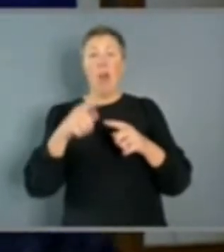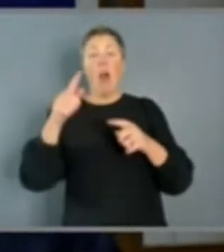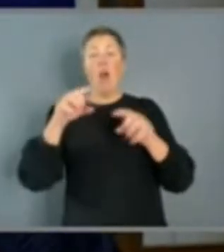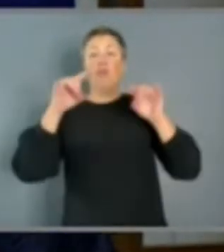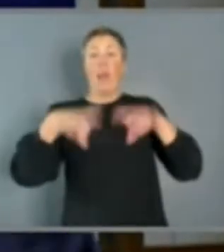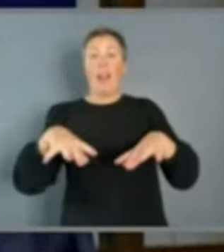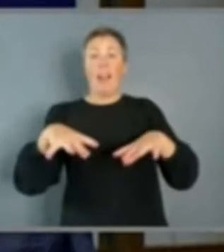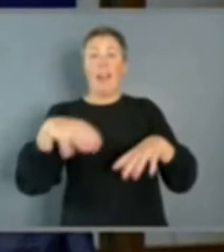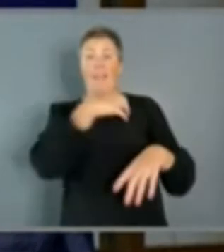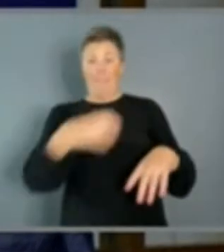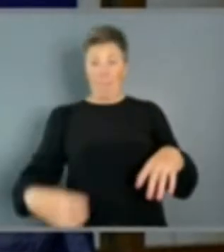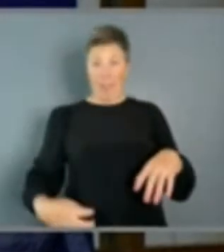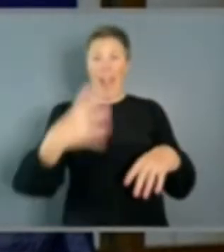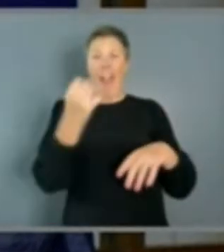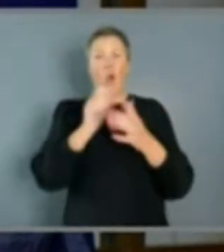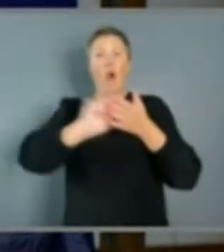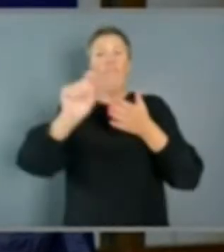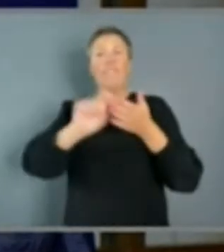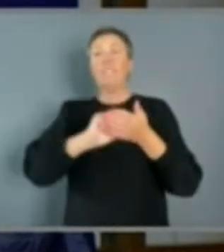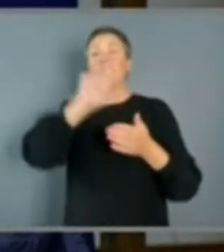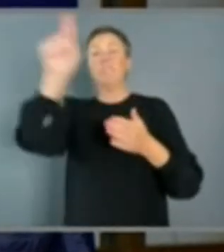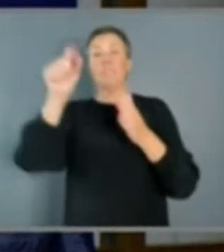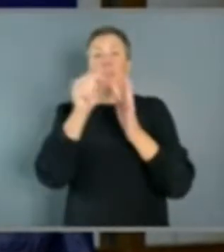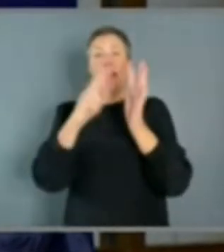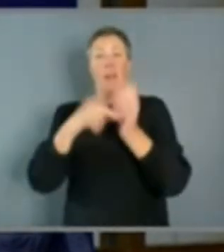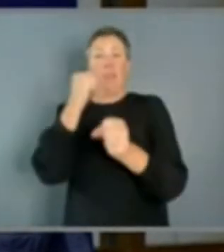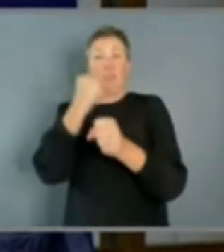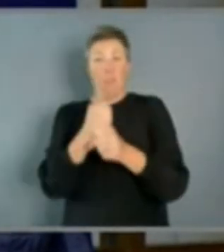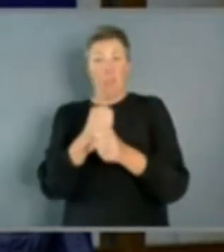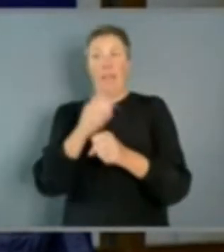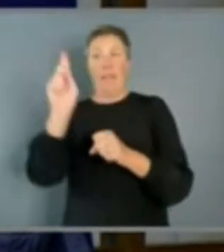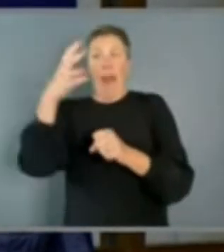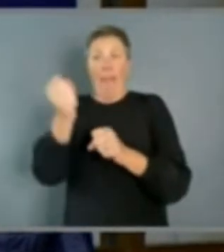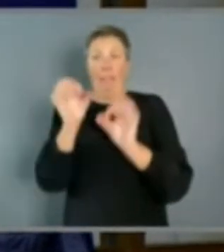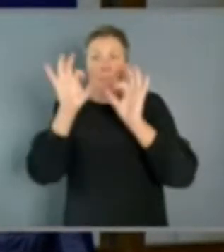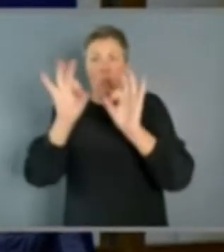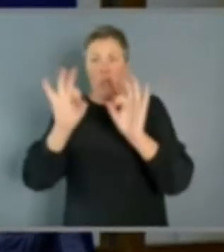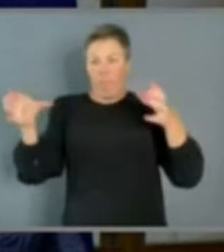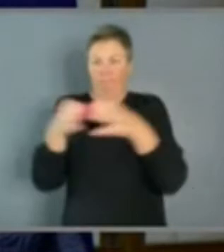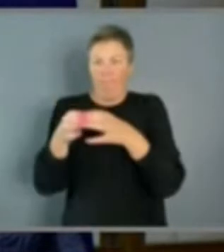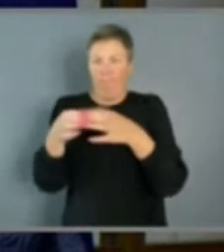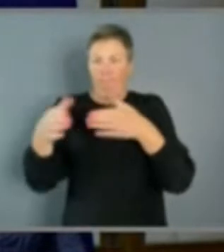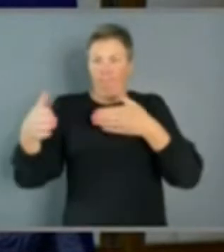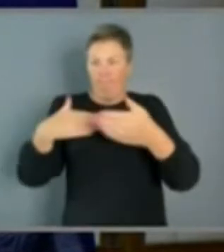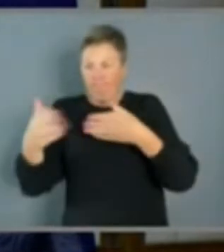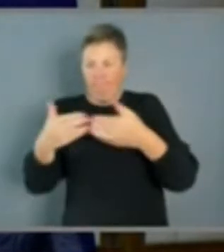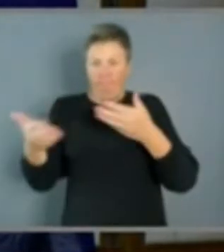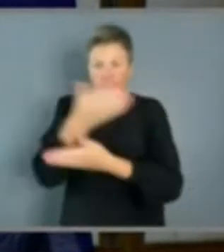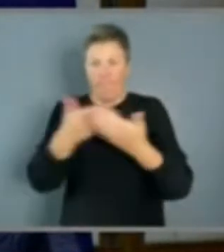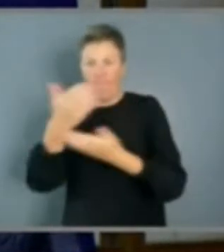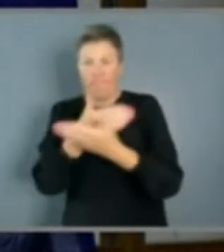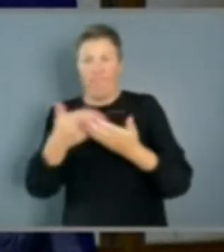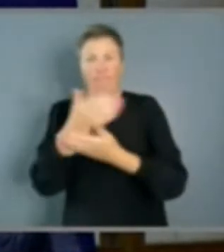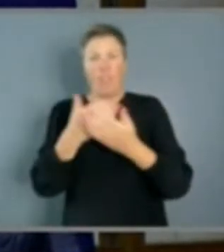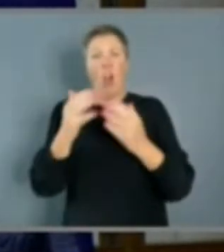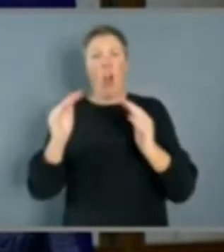is participating in Papua New Guinea's COVID-19 Technical Working Group and attending meetings at the most senior levels with the High Commissioner and